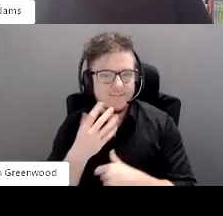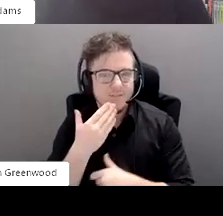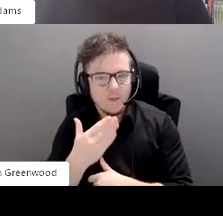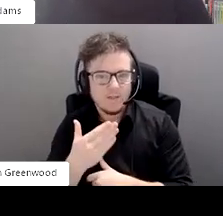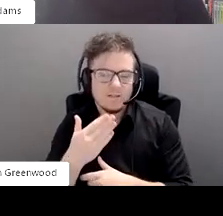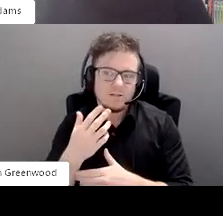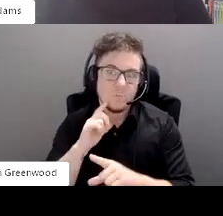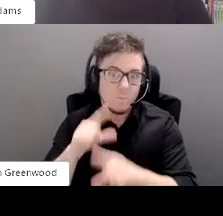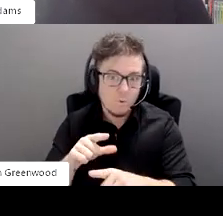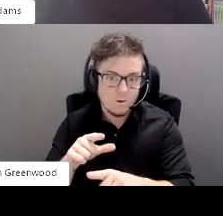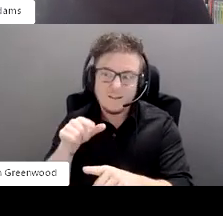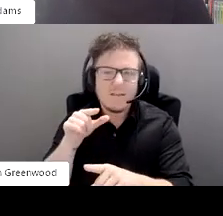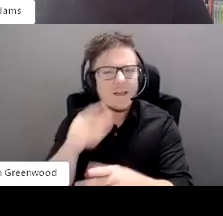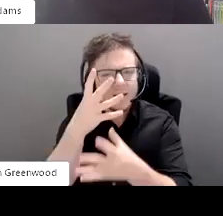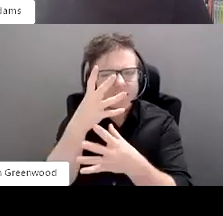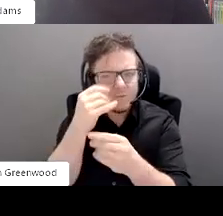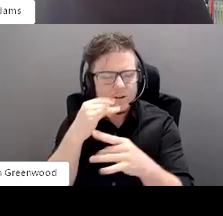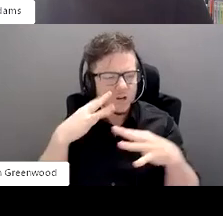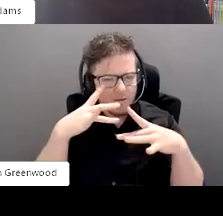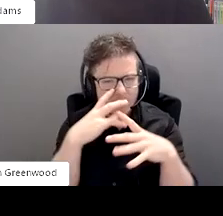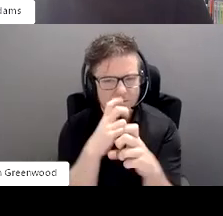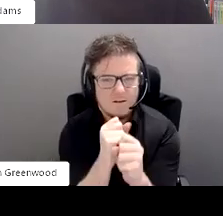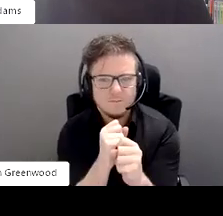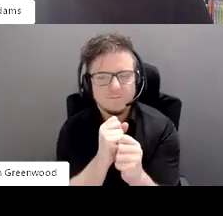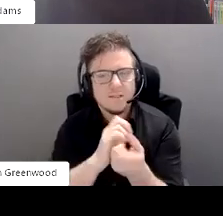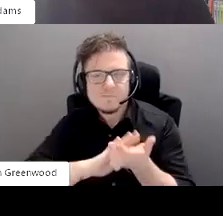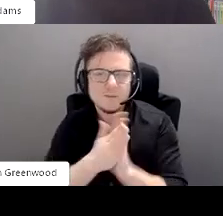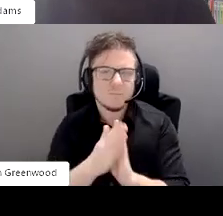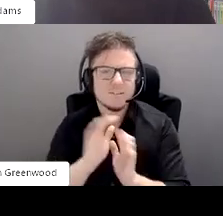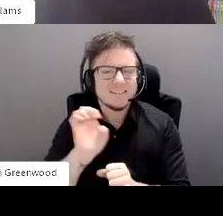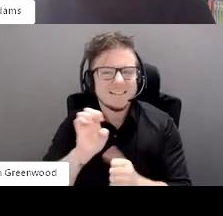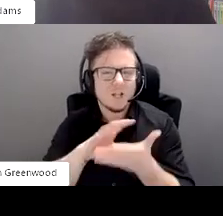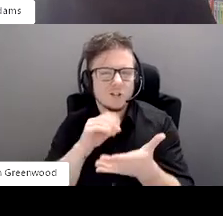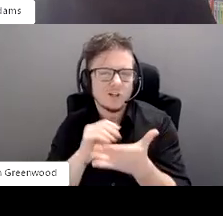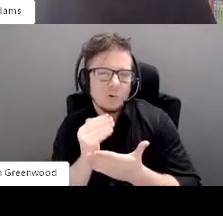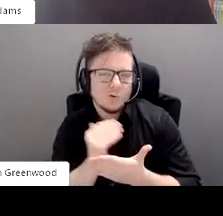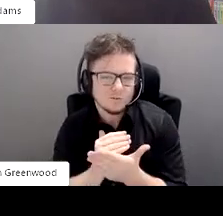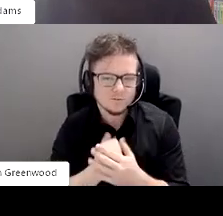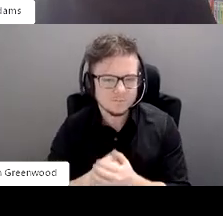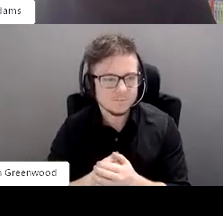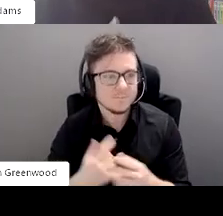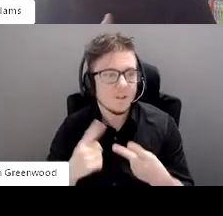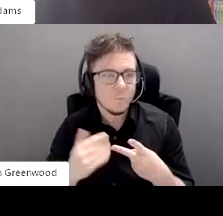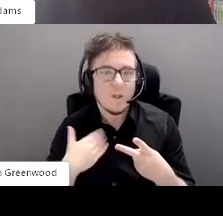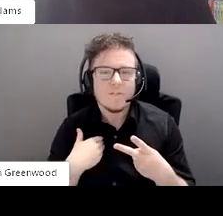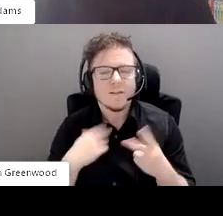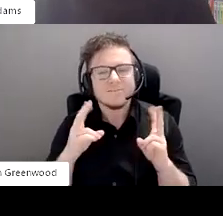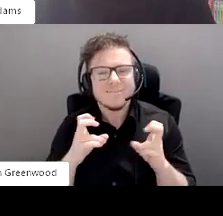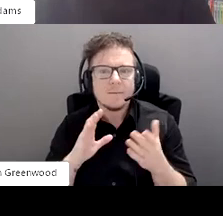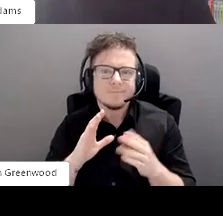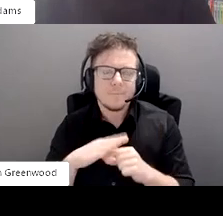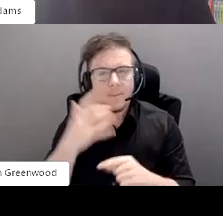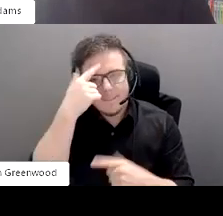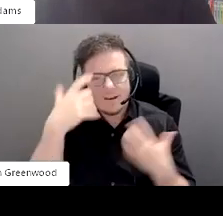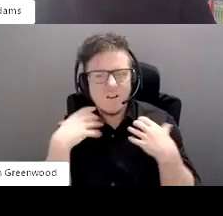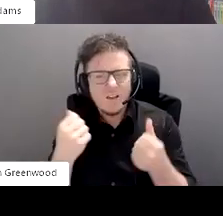report are being turned into an e-learning offering. Similarly, we have Query Mental Health, so how mental health